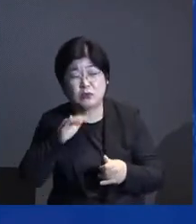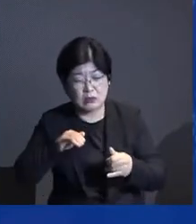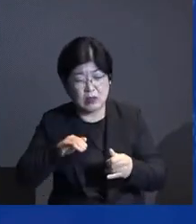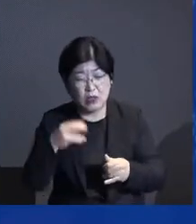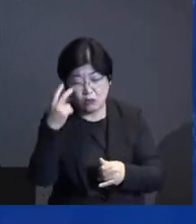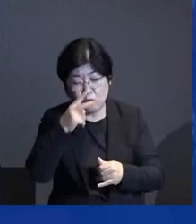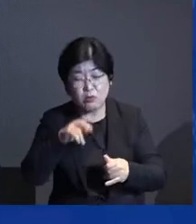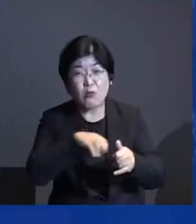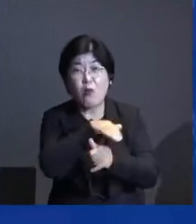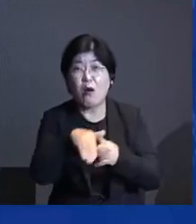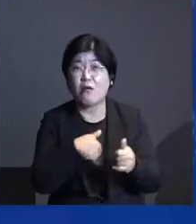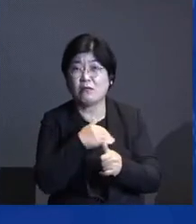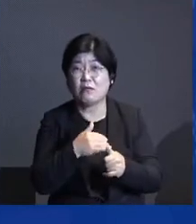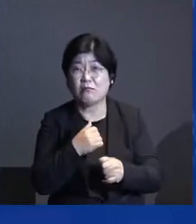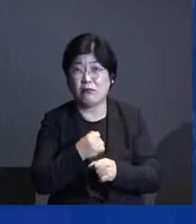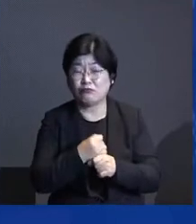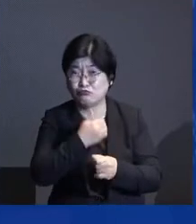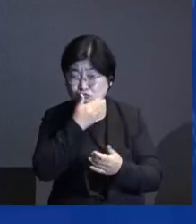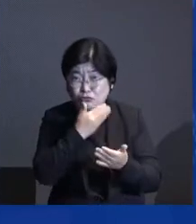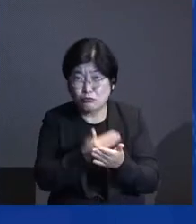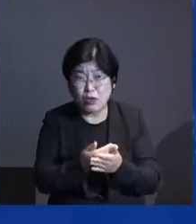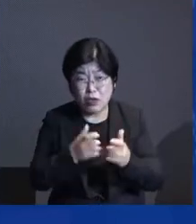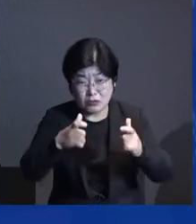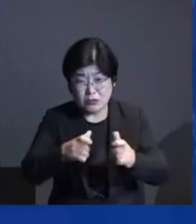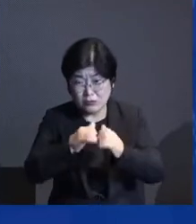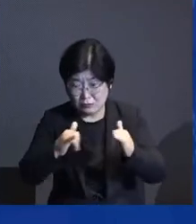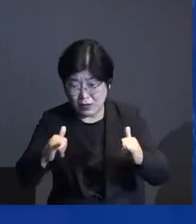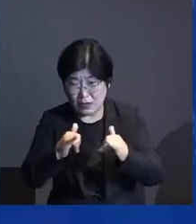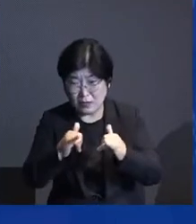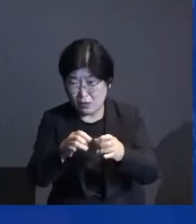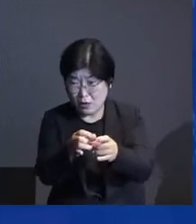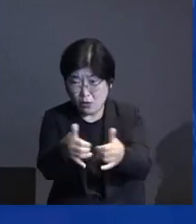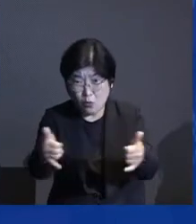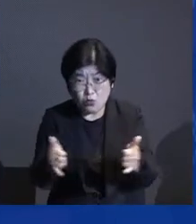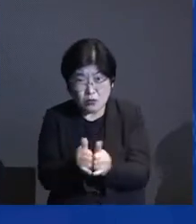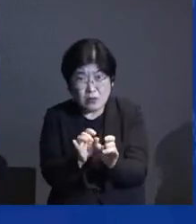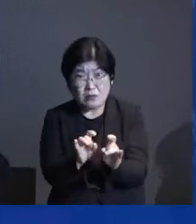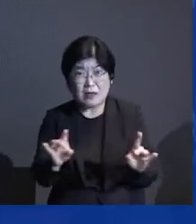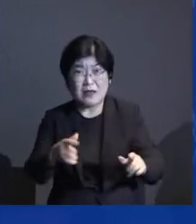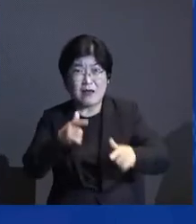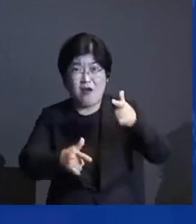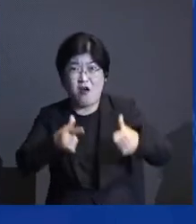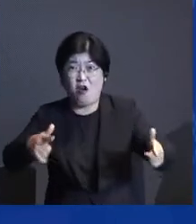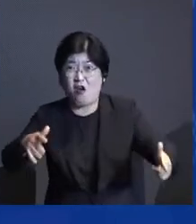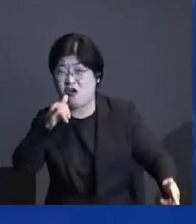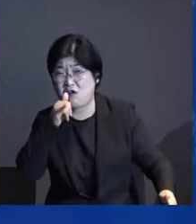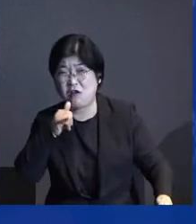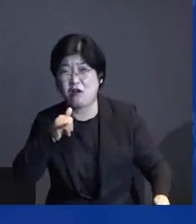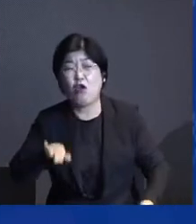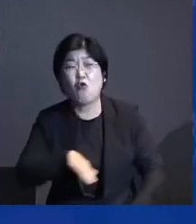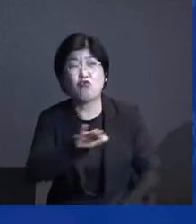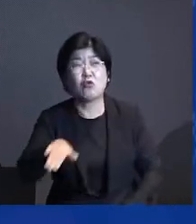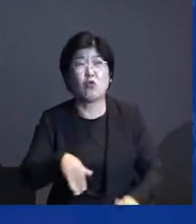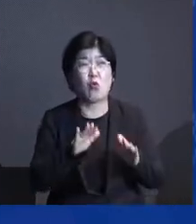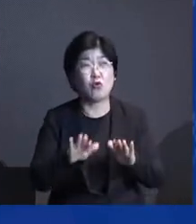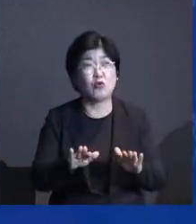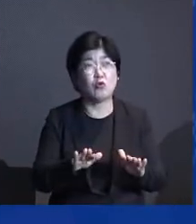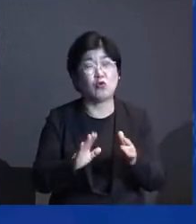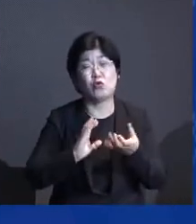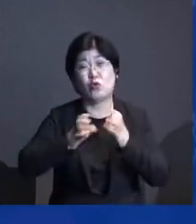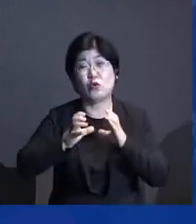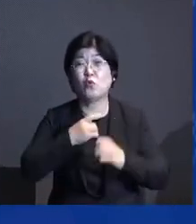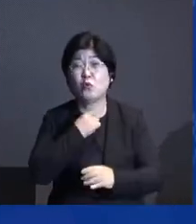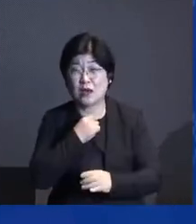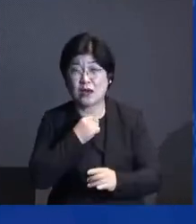is very important. And we are trying to discover what are the initiatives that have been developed. So the next project we'll talk